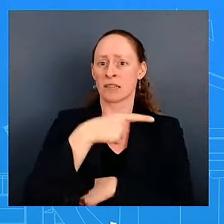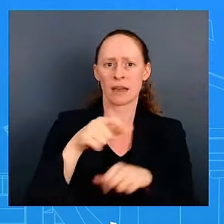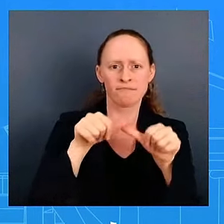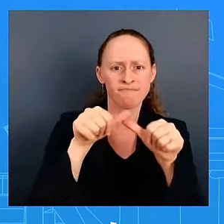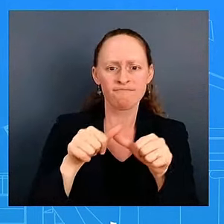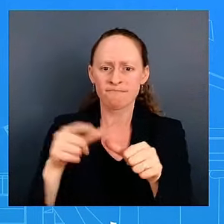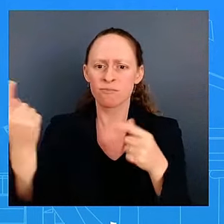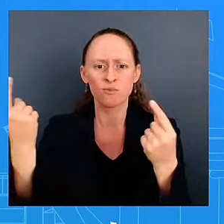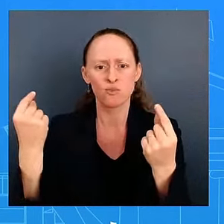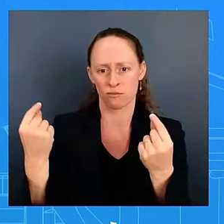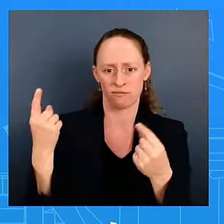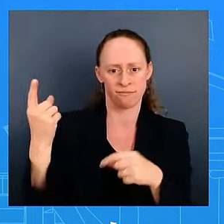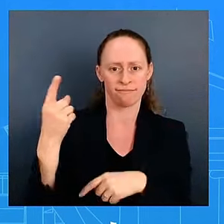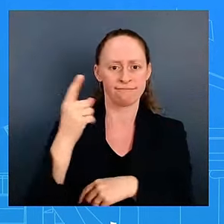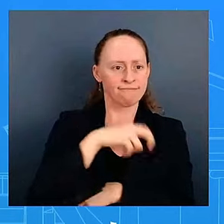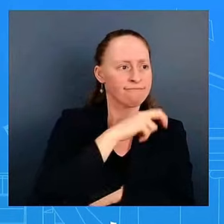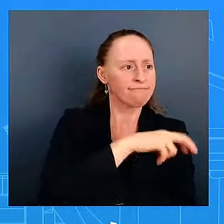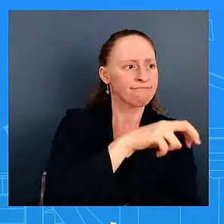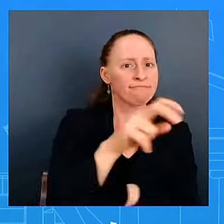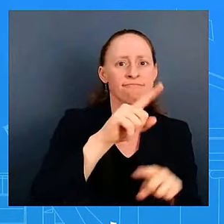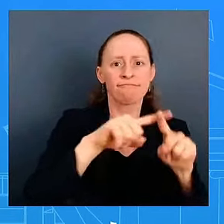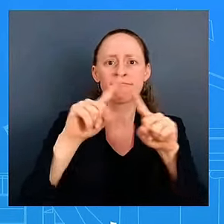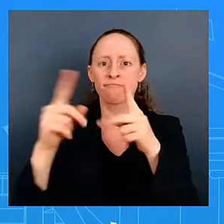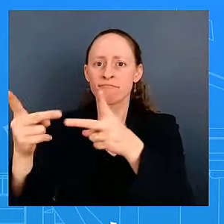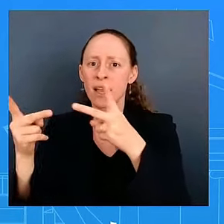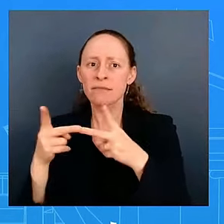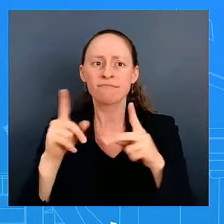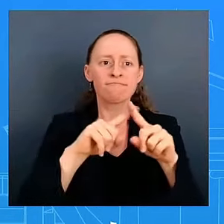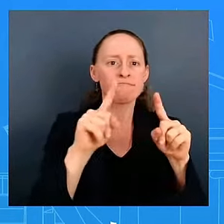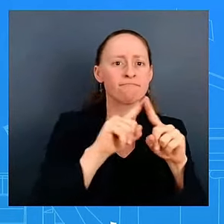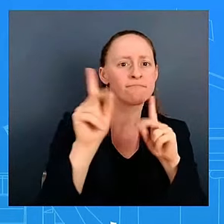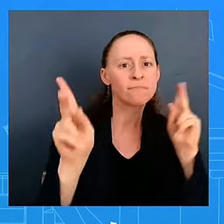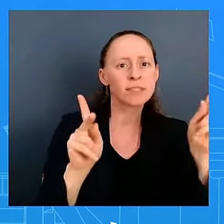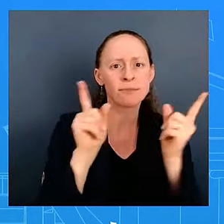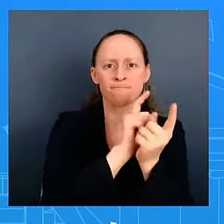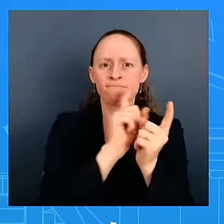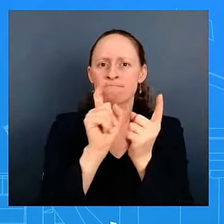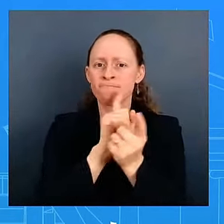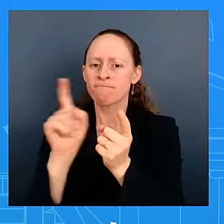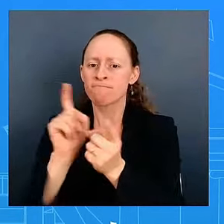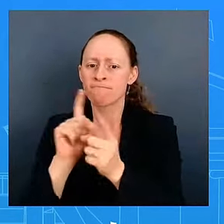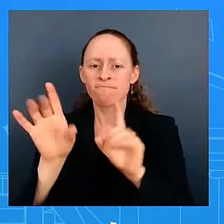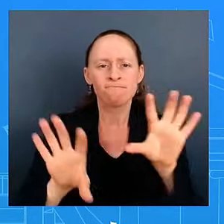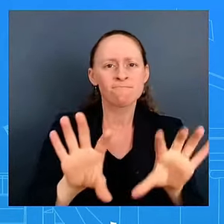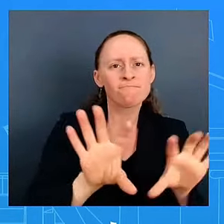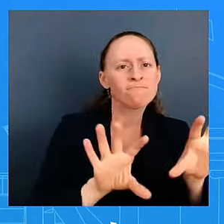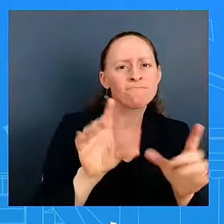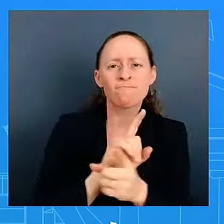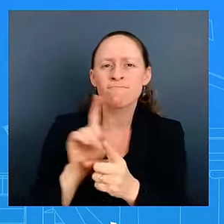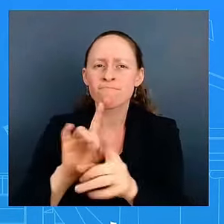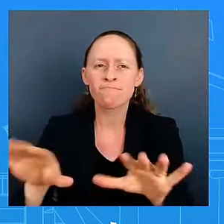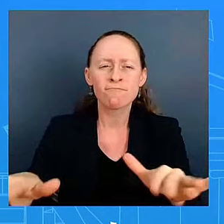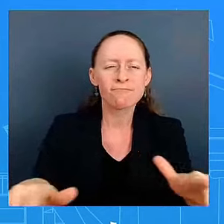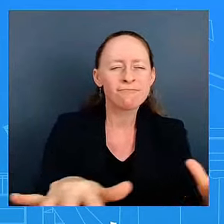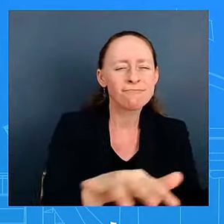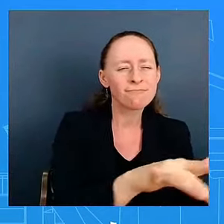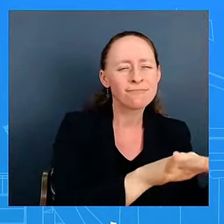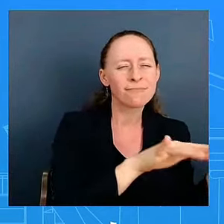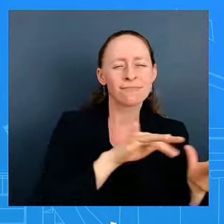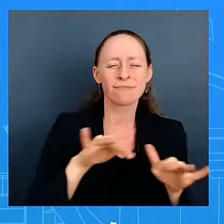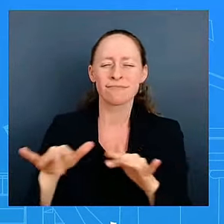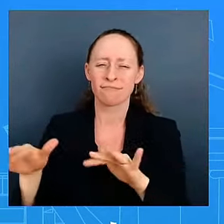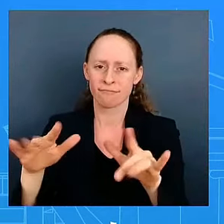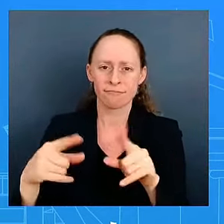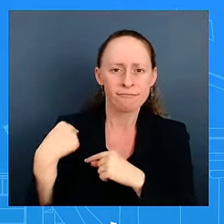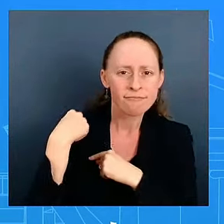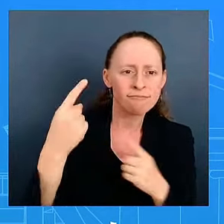engagement with everyday people on the ground, you see him with congressional members who are showing their support, speaking on behalf of this